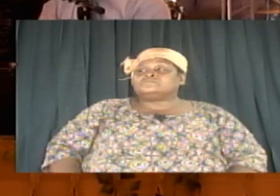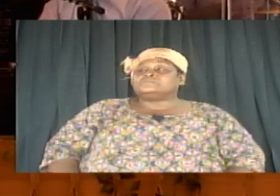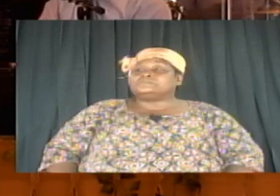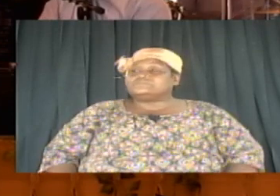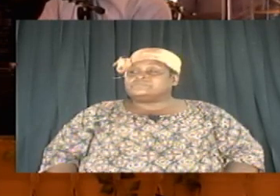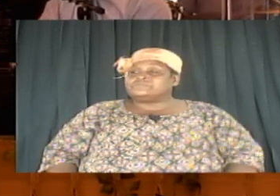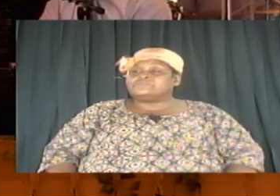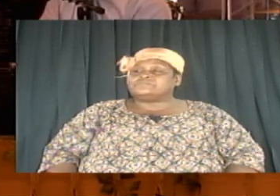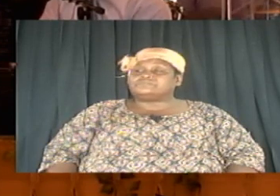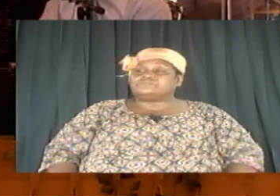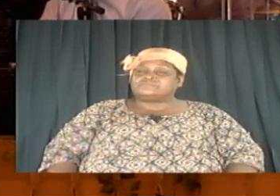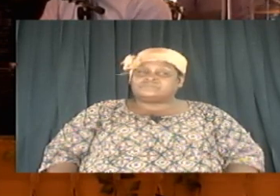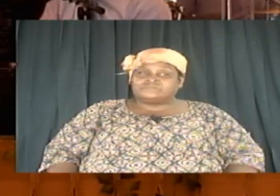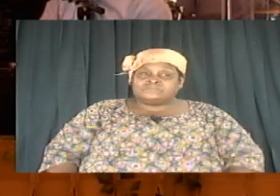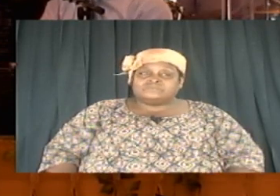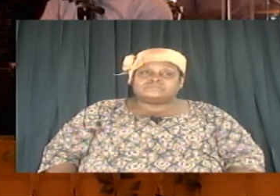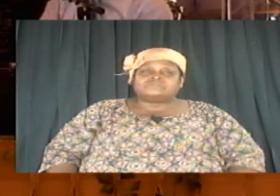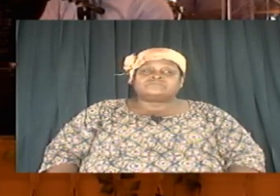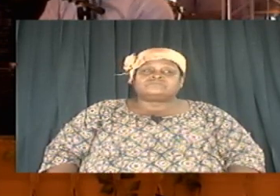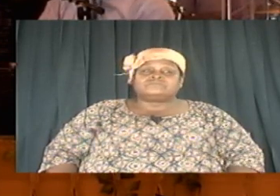I see.